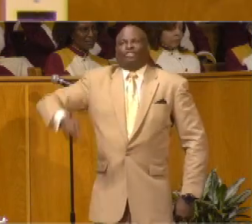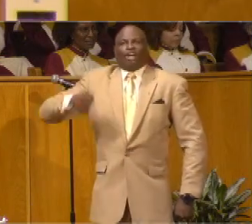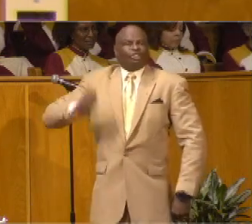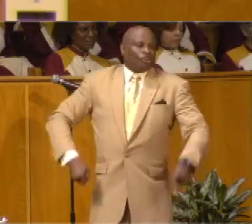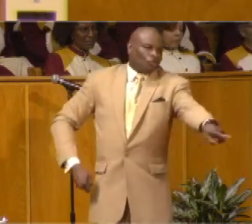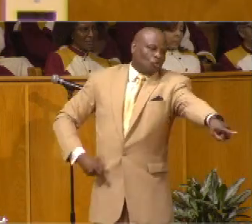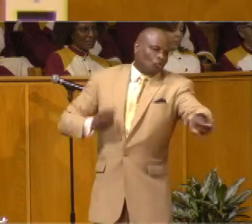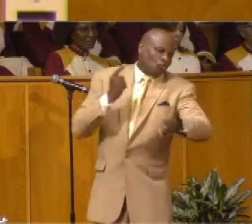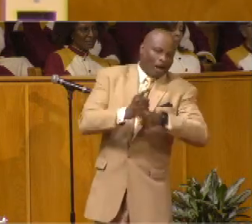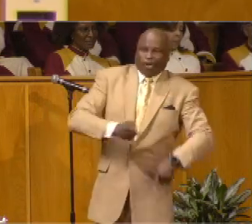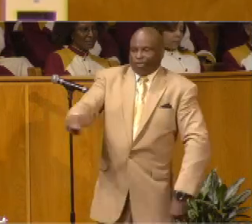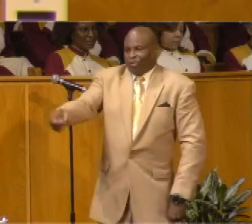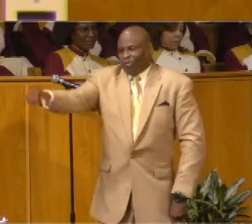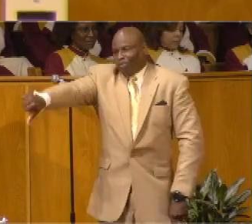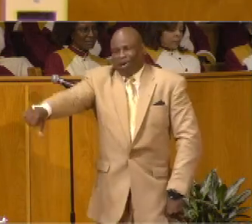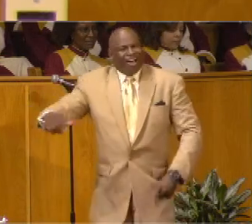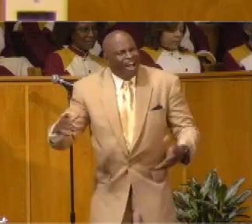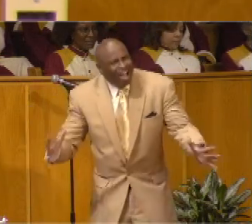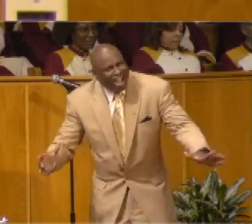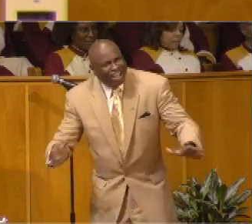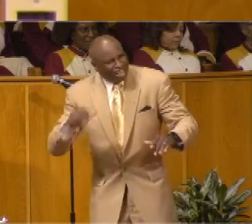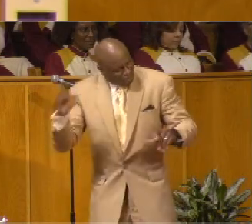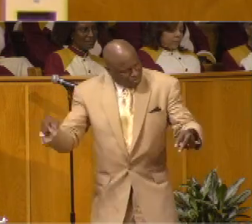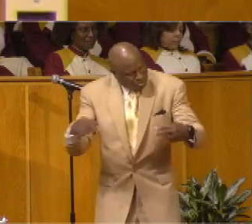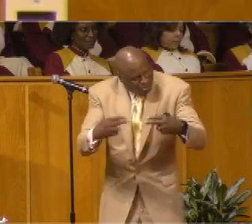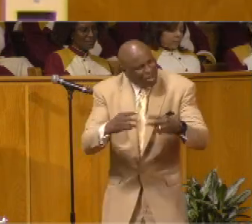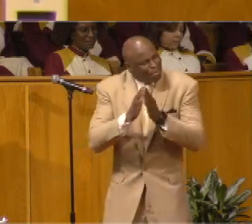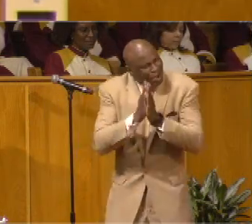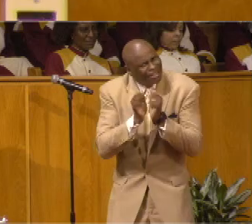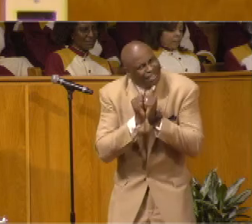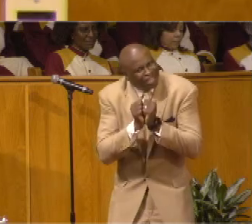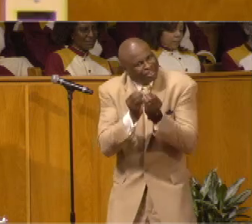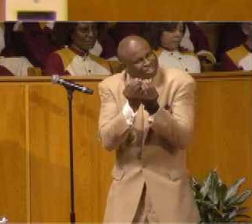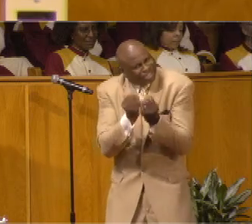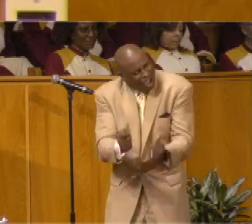judge litigate something that ought to be prayerfully handled."